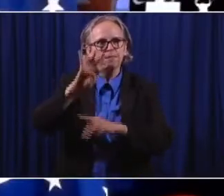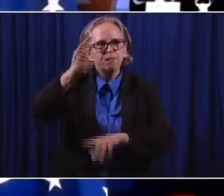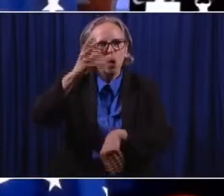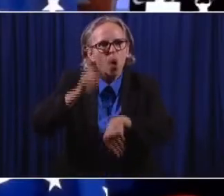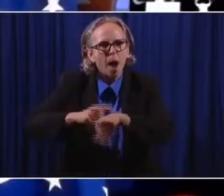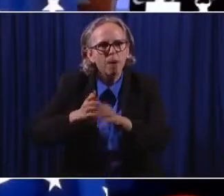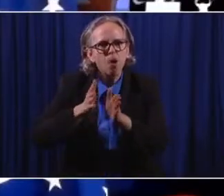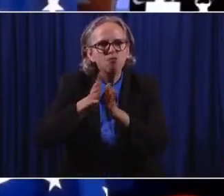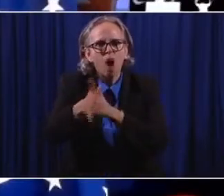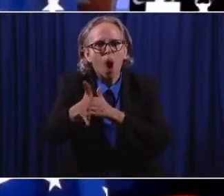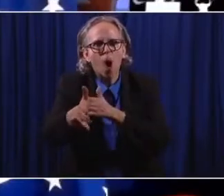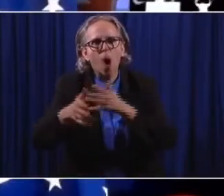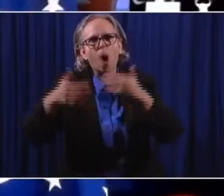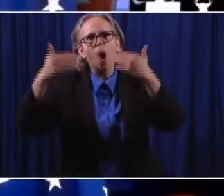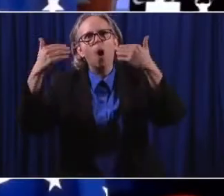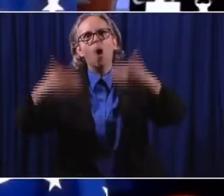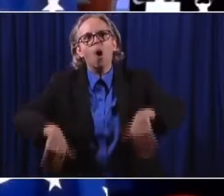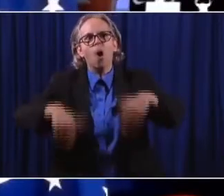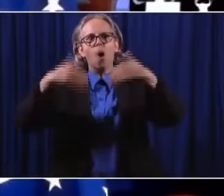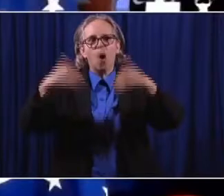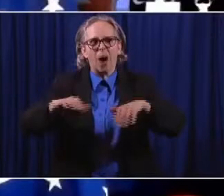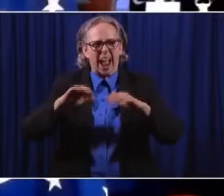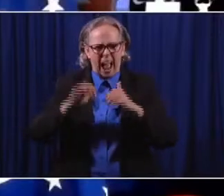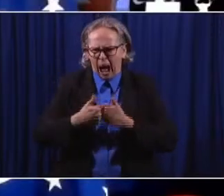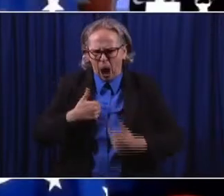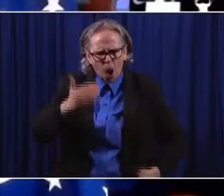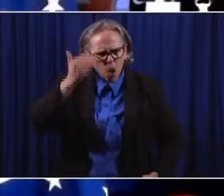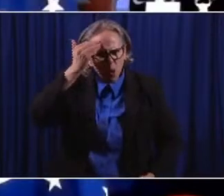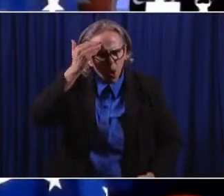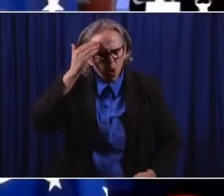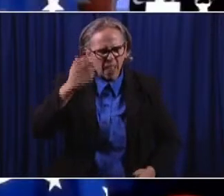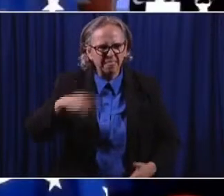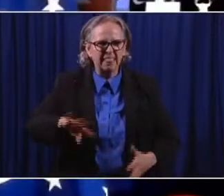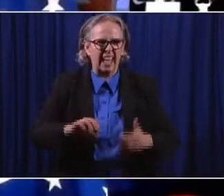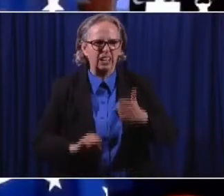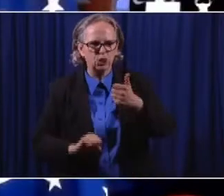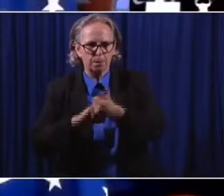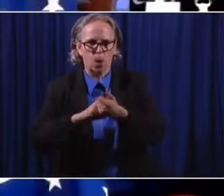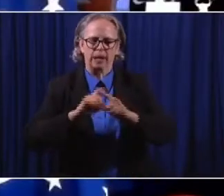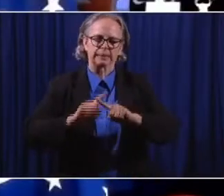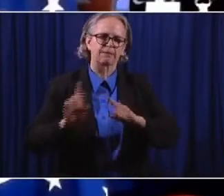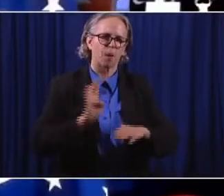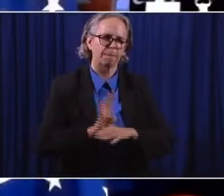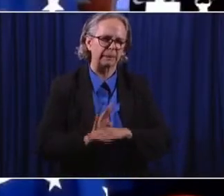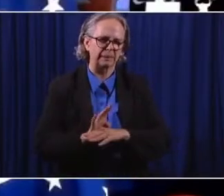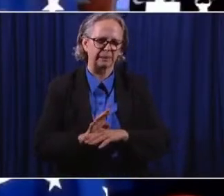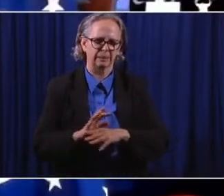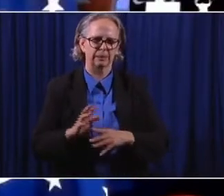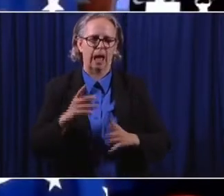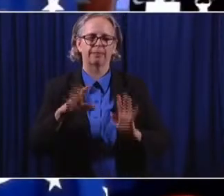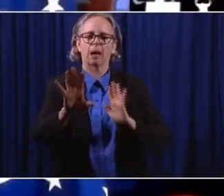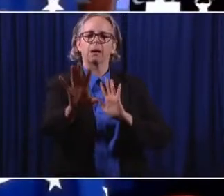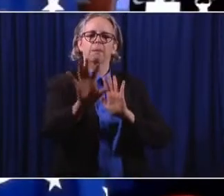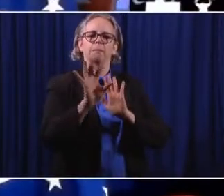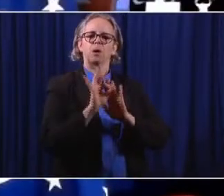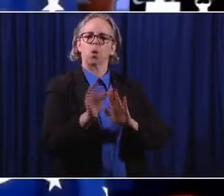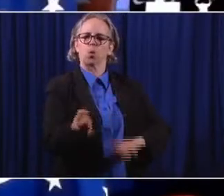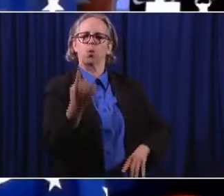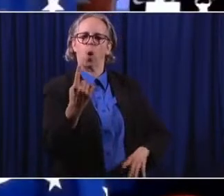that by some of the results of the businesses that they help. I want to focus on one today. That's